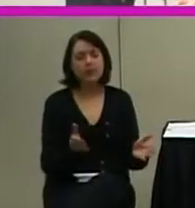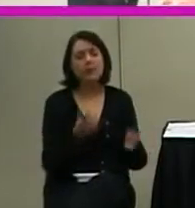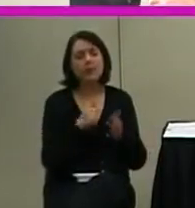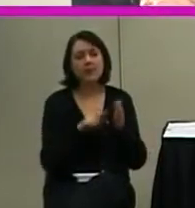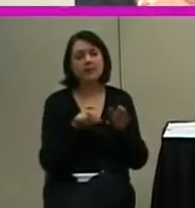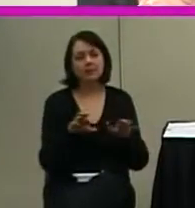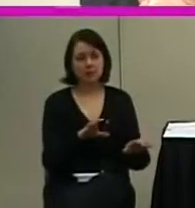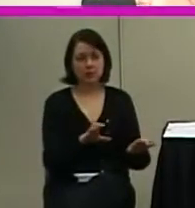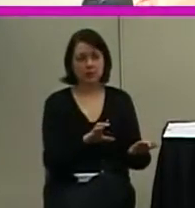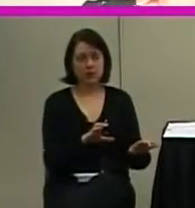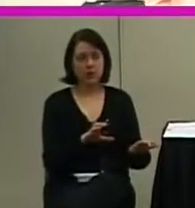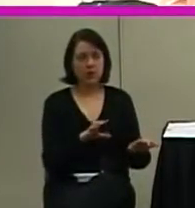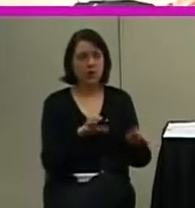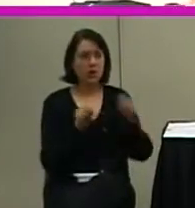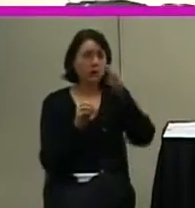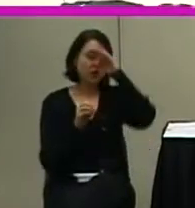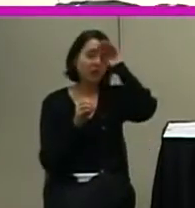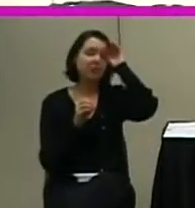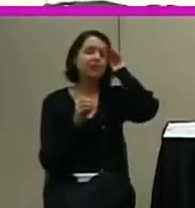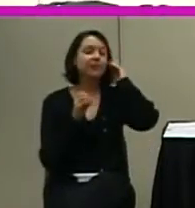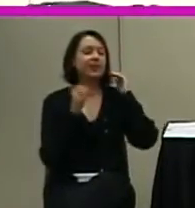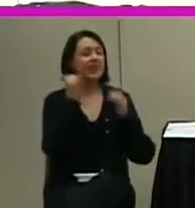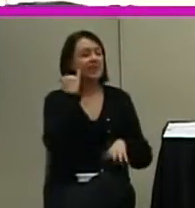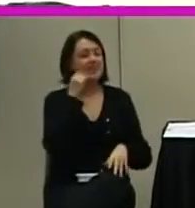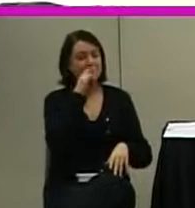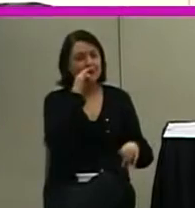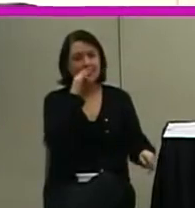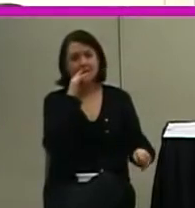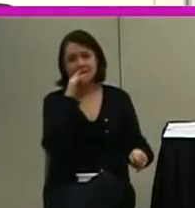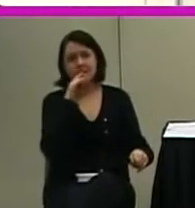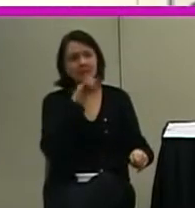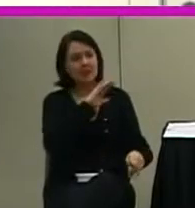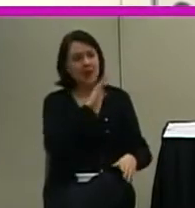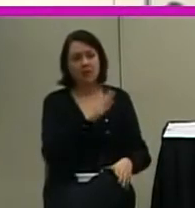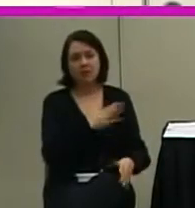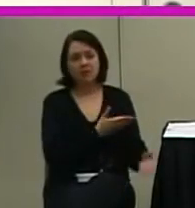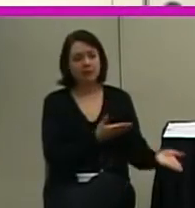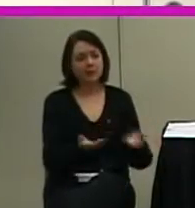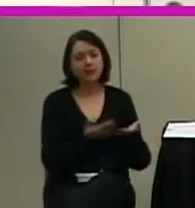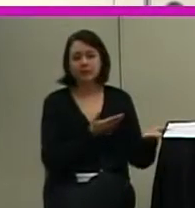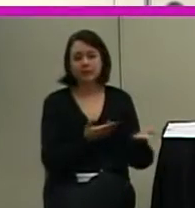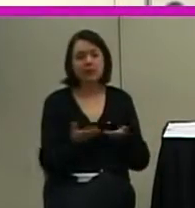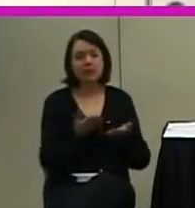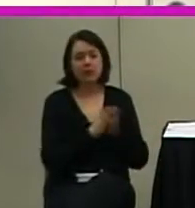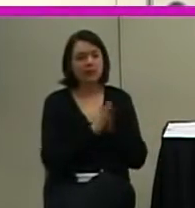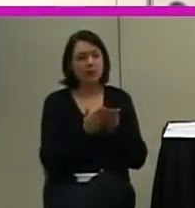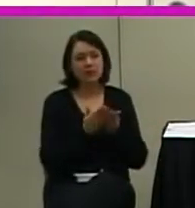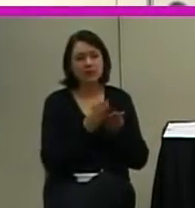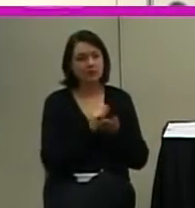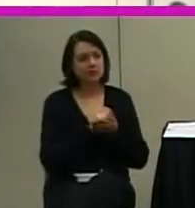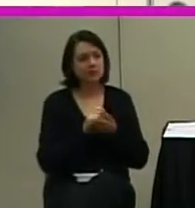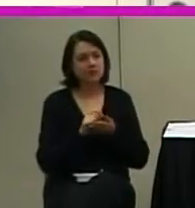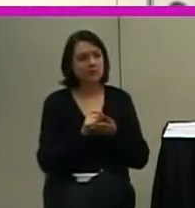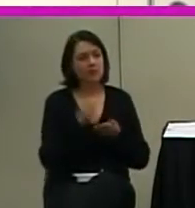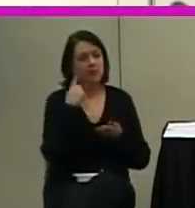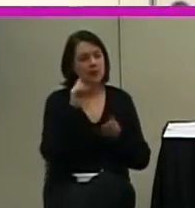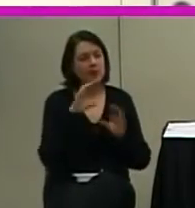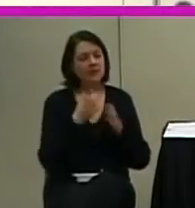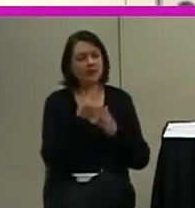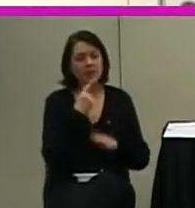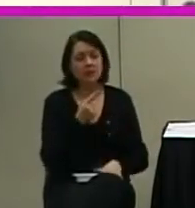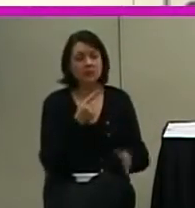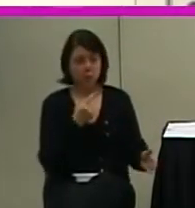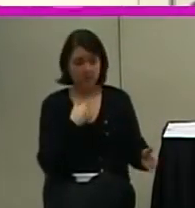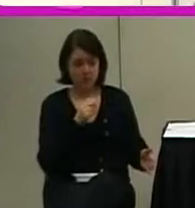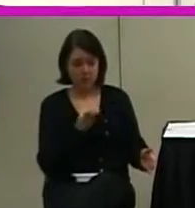do. So if I've got a kid that constantly is not bringing their materials to class, then it gives me a chance in the morning to say, do you